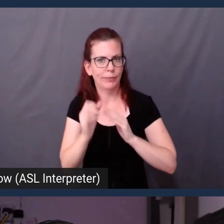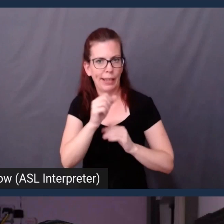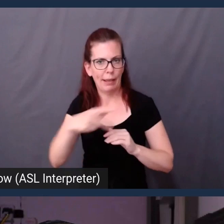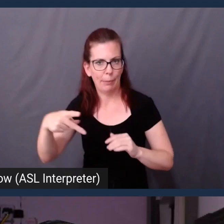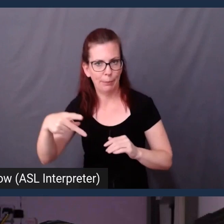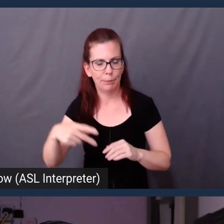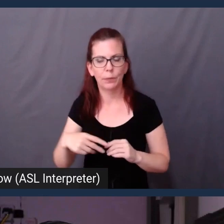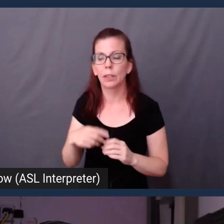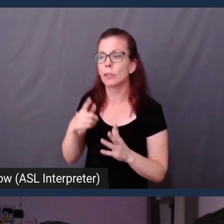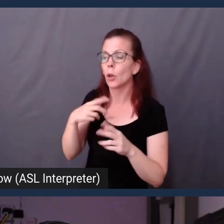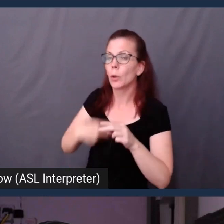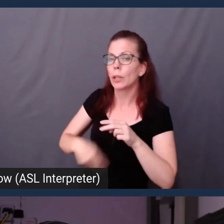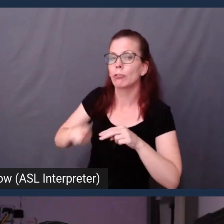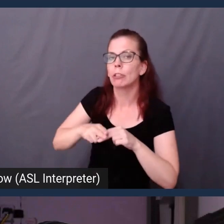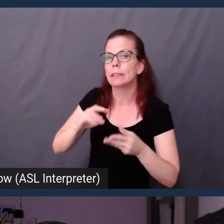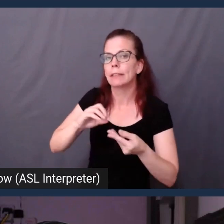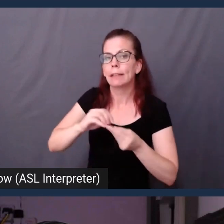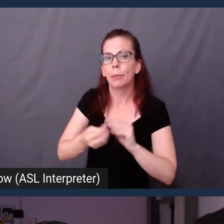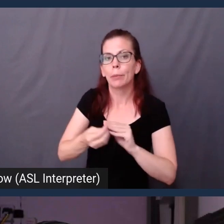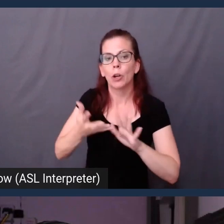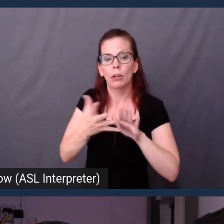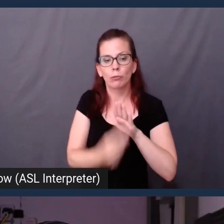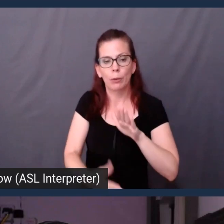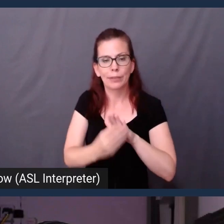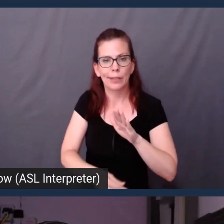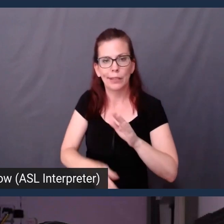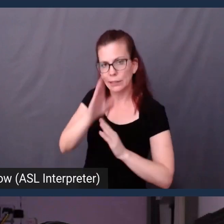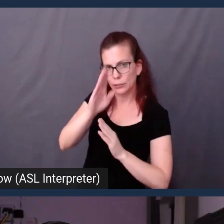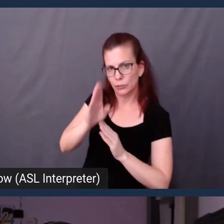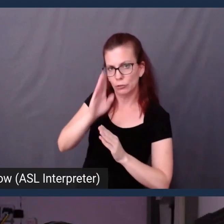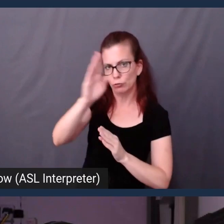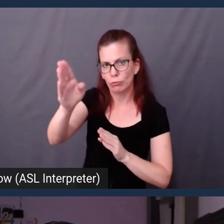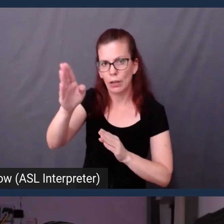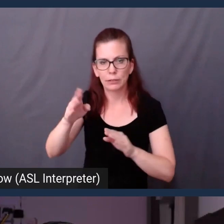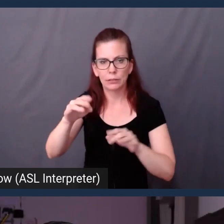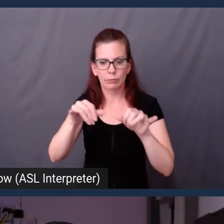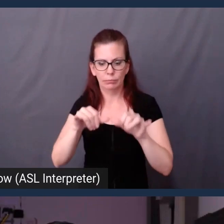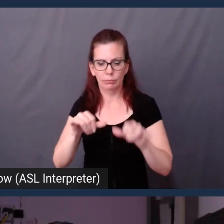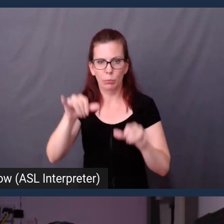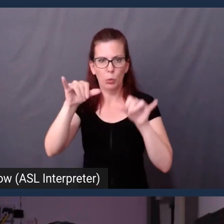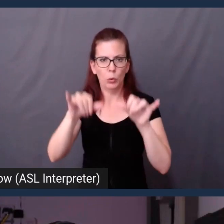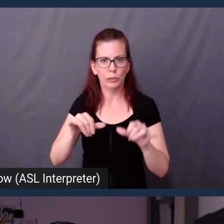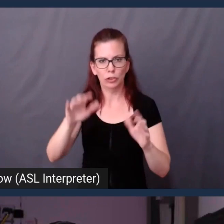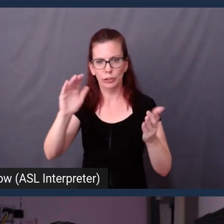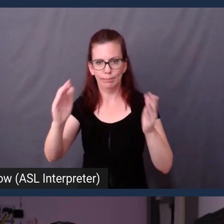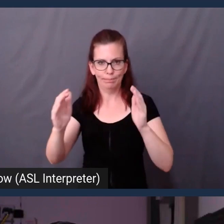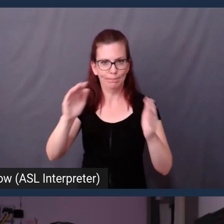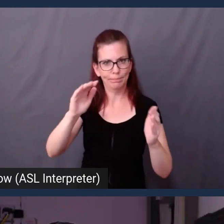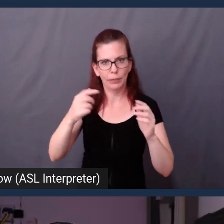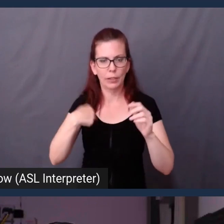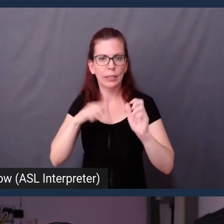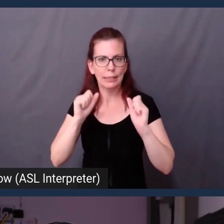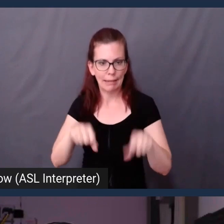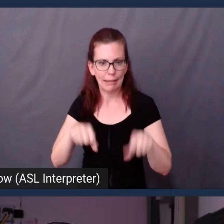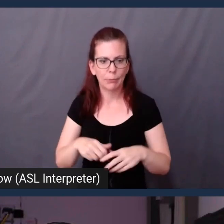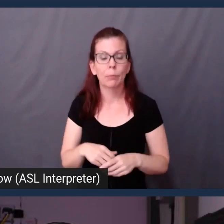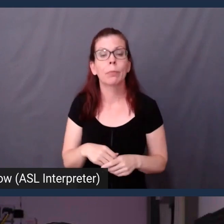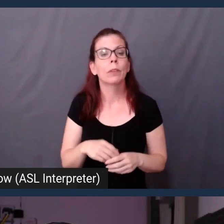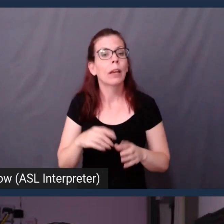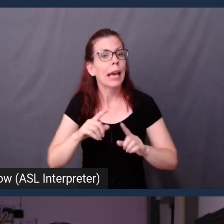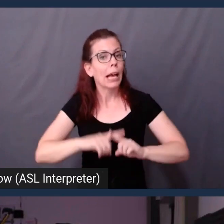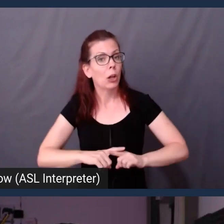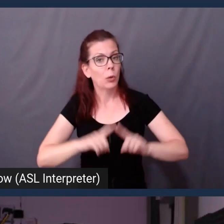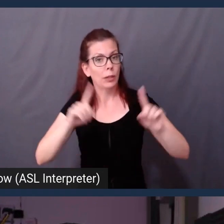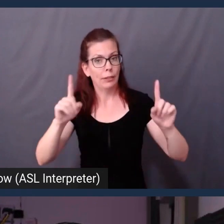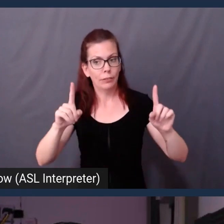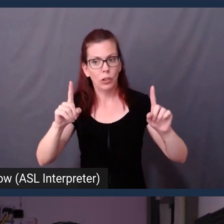number of replicas is a direct will be proportional to increase amount of read throughput. However, it's when I